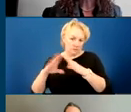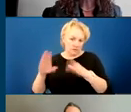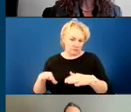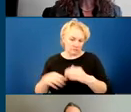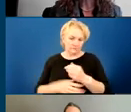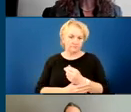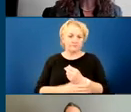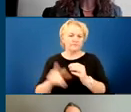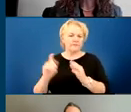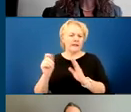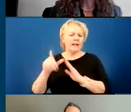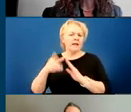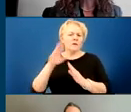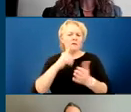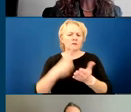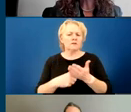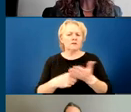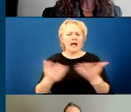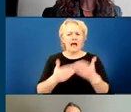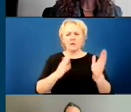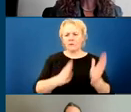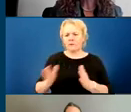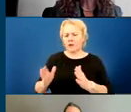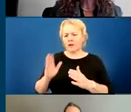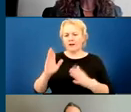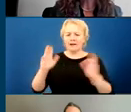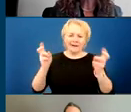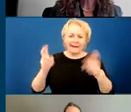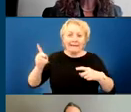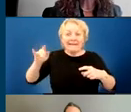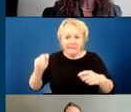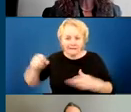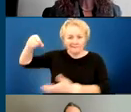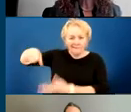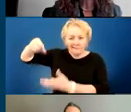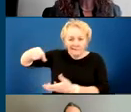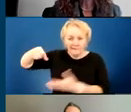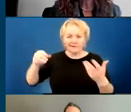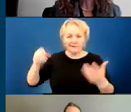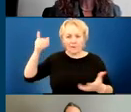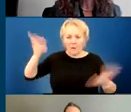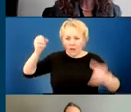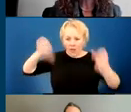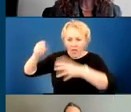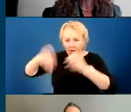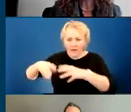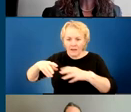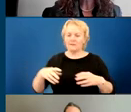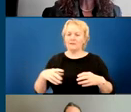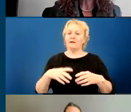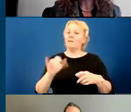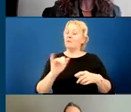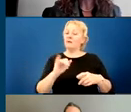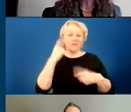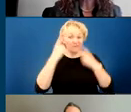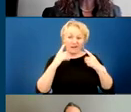a little bit about how do you kind of prep your kit for your family, your emergency kit, also thinking about your service